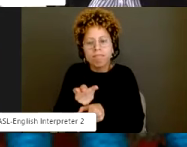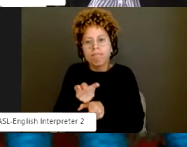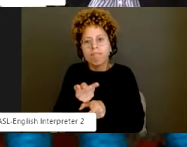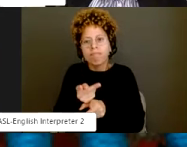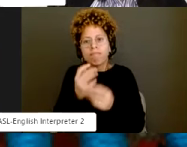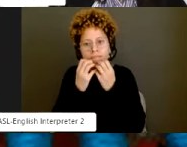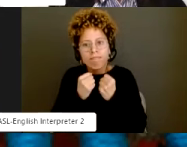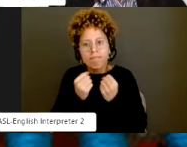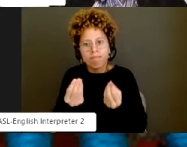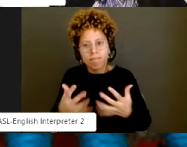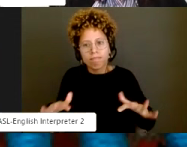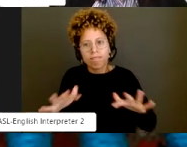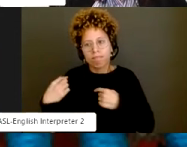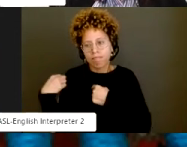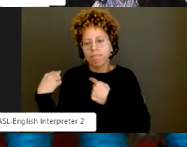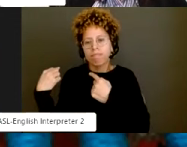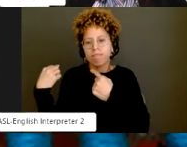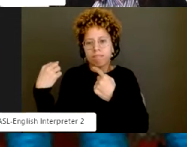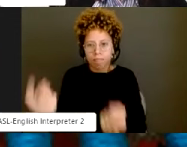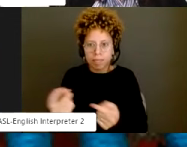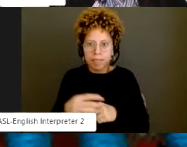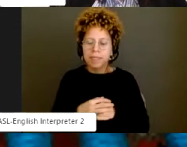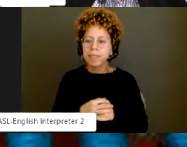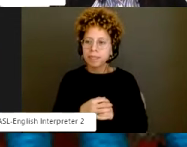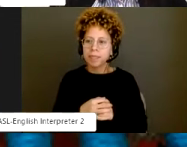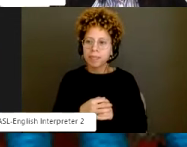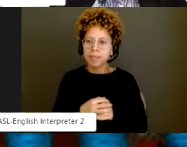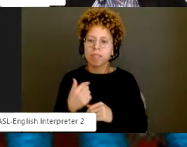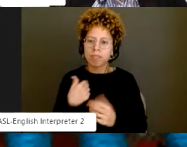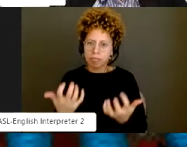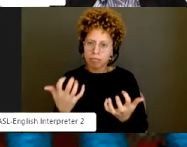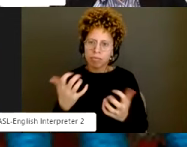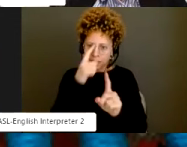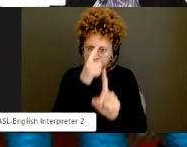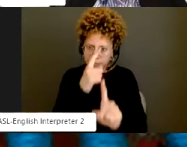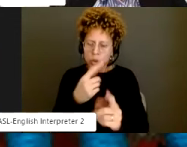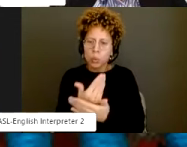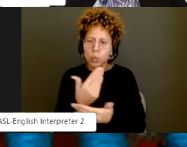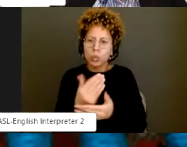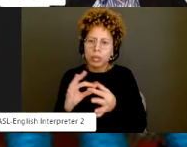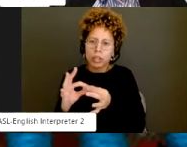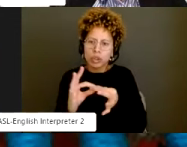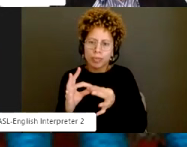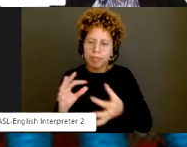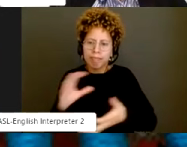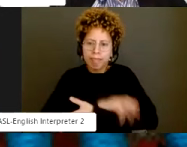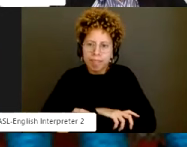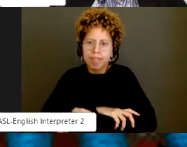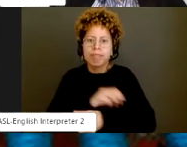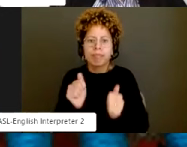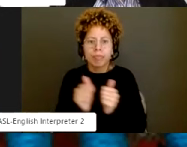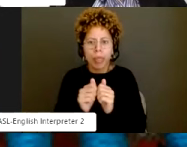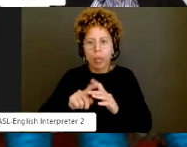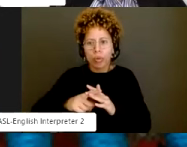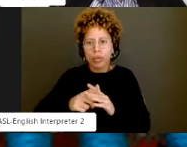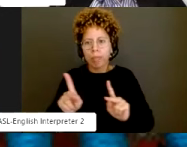throughout the ages. We seek a new relationship with the original peoples of this land, one that is